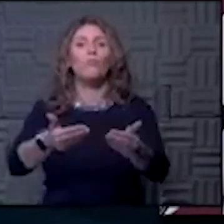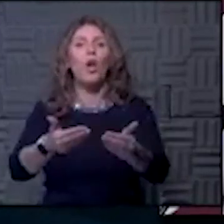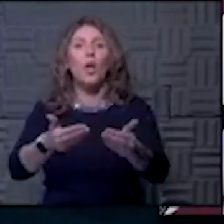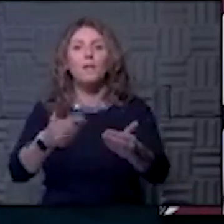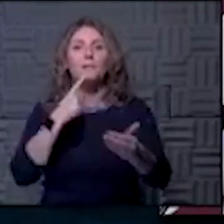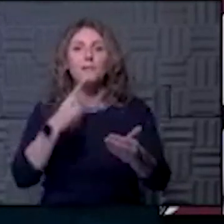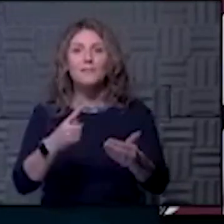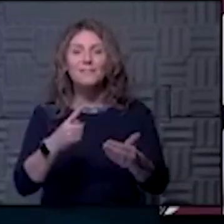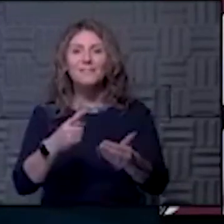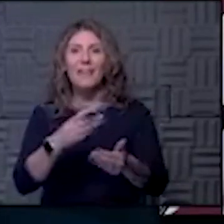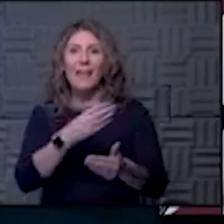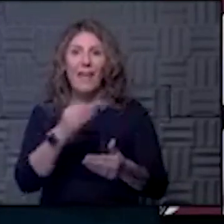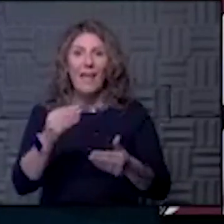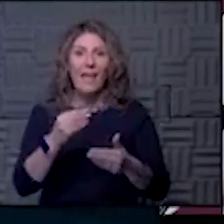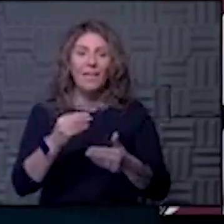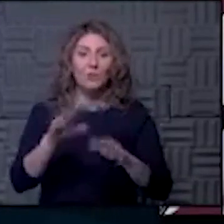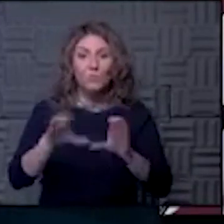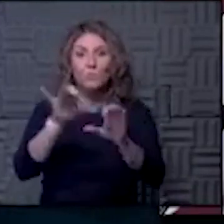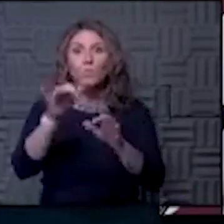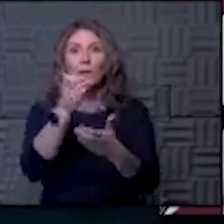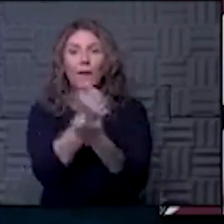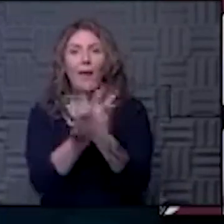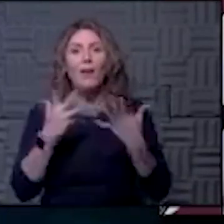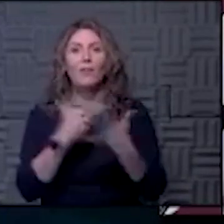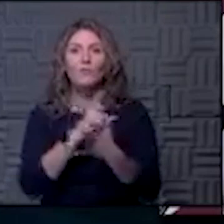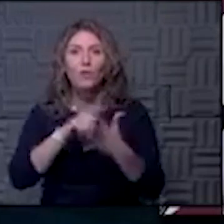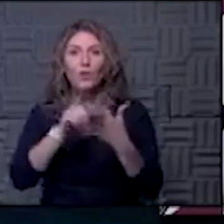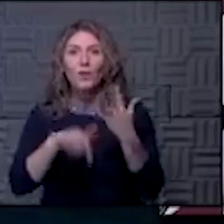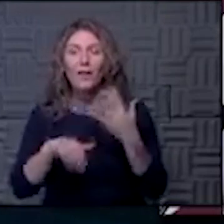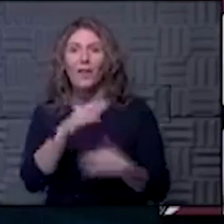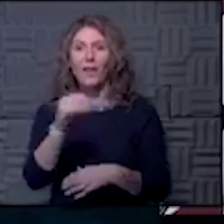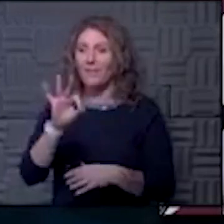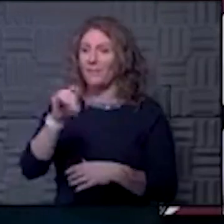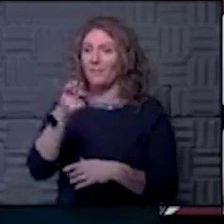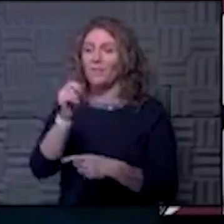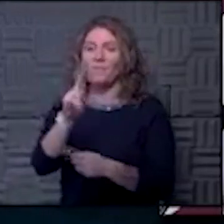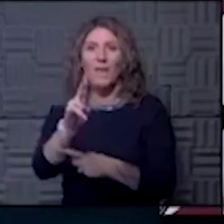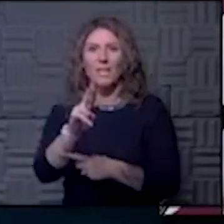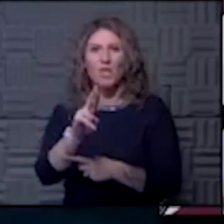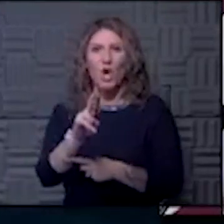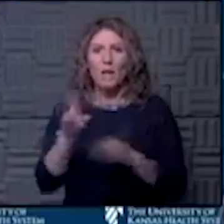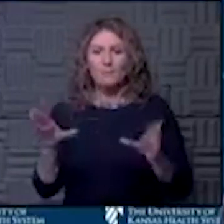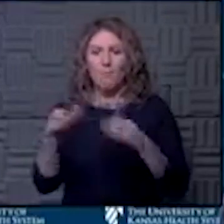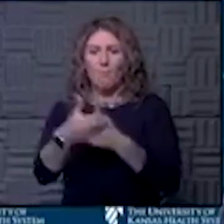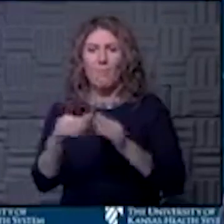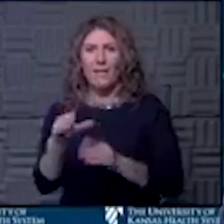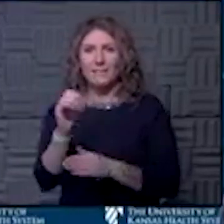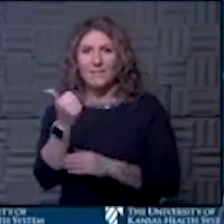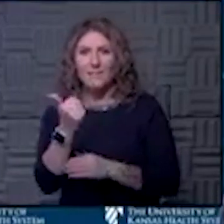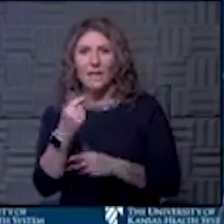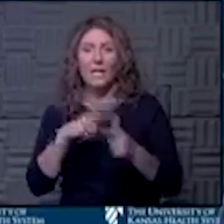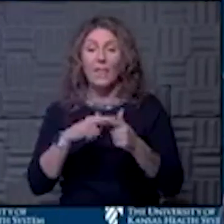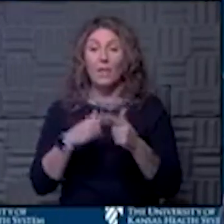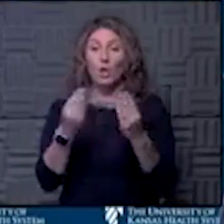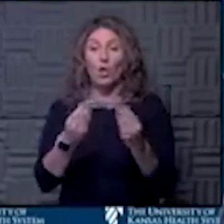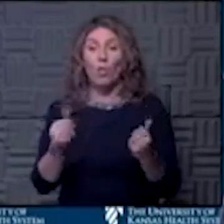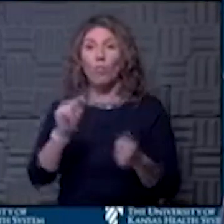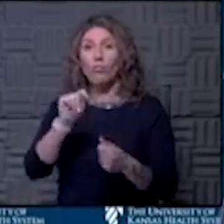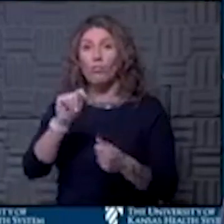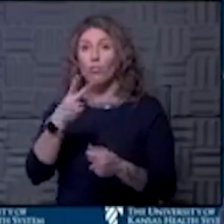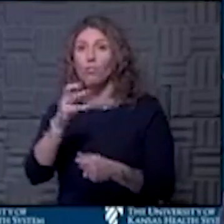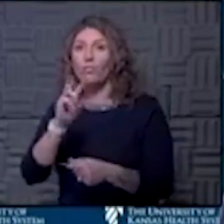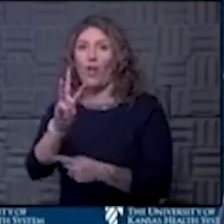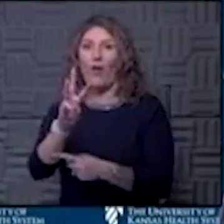thawing it out. And then they come in, I believe the Pfizer vaccine comes in packs of 10. So you have to thaw out no less than 10 at a